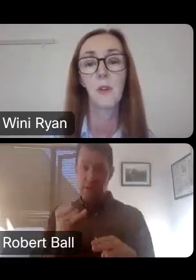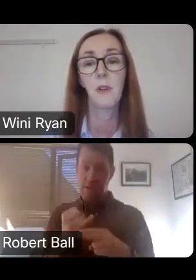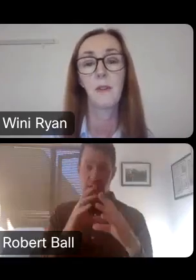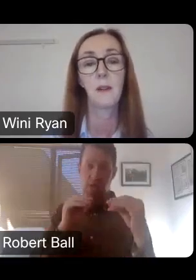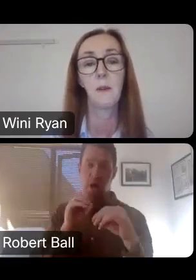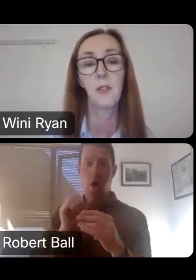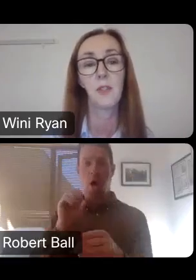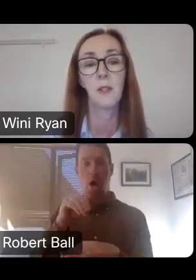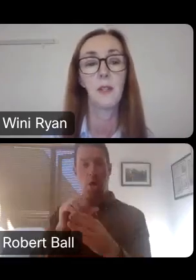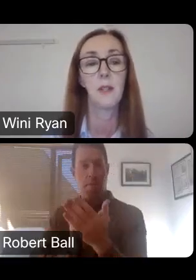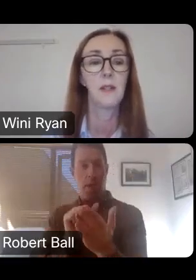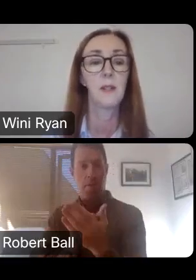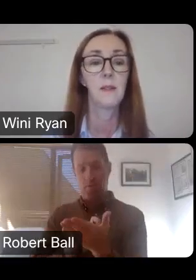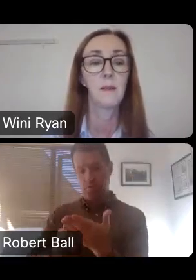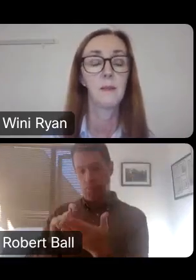you turn that question,